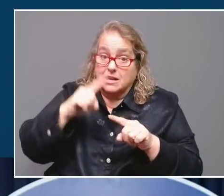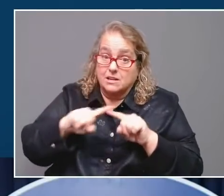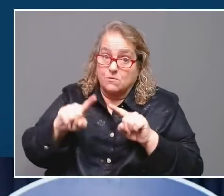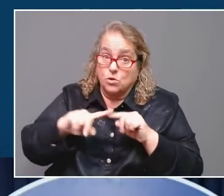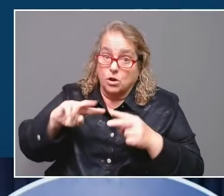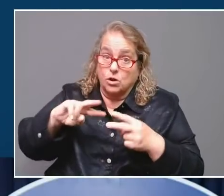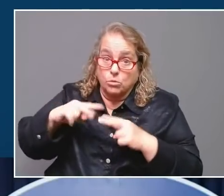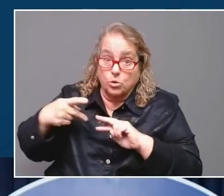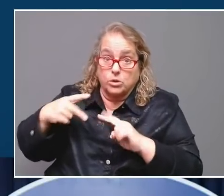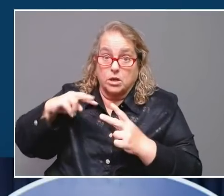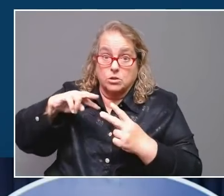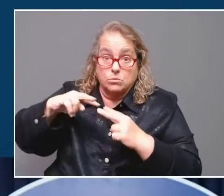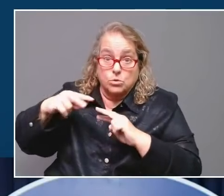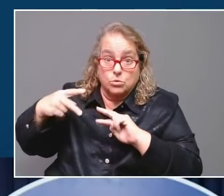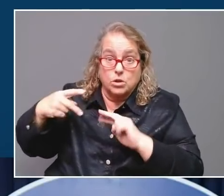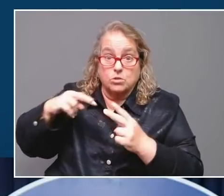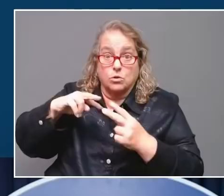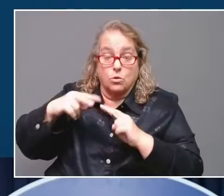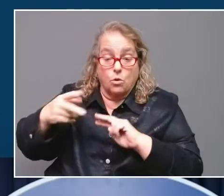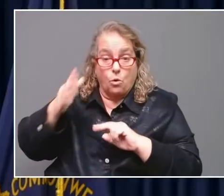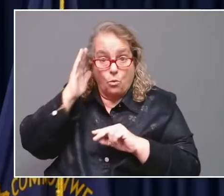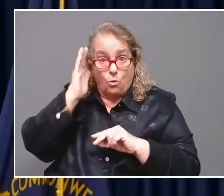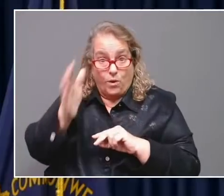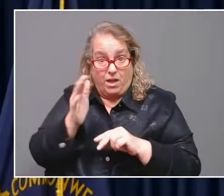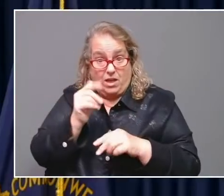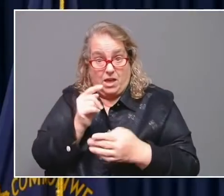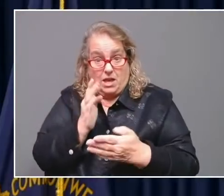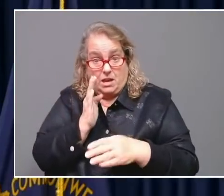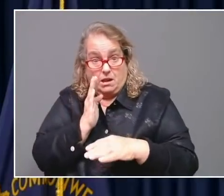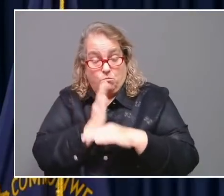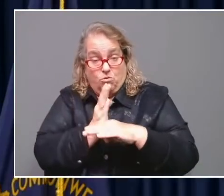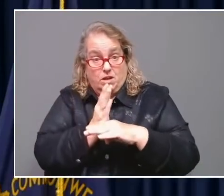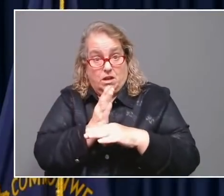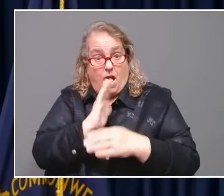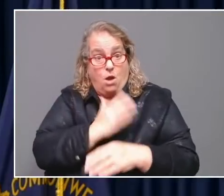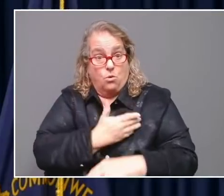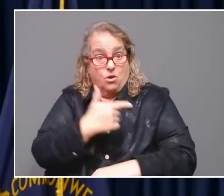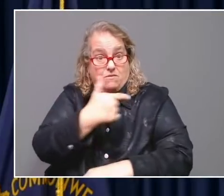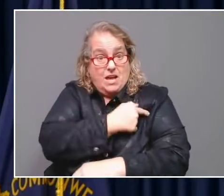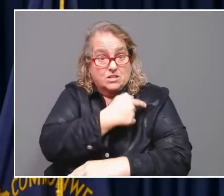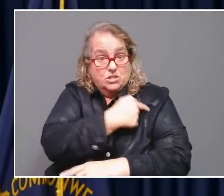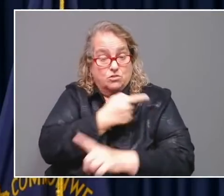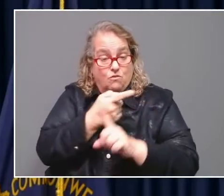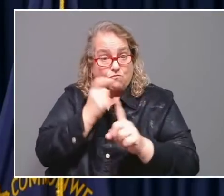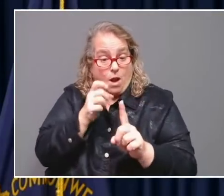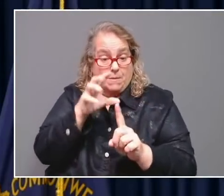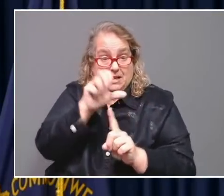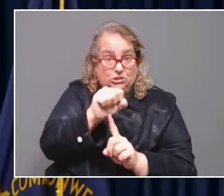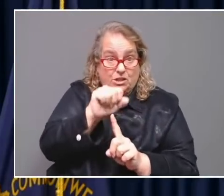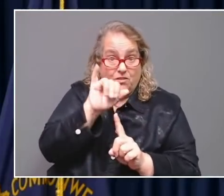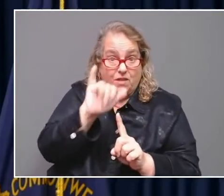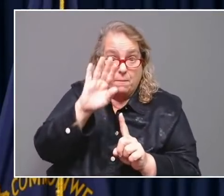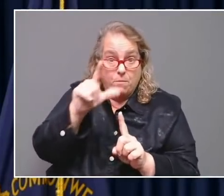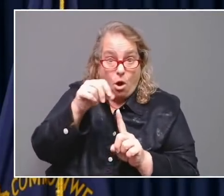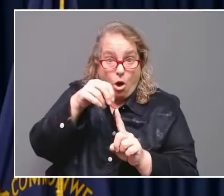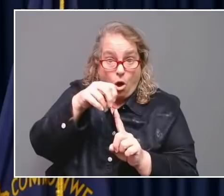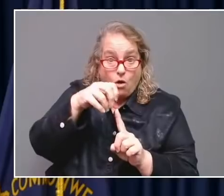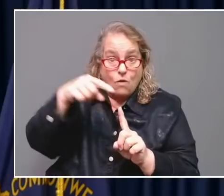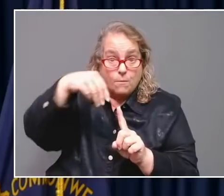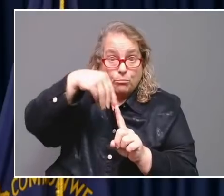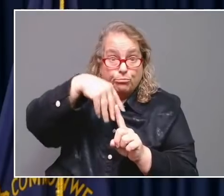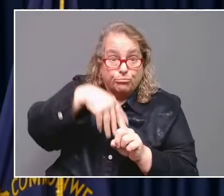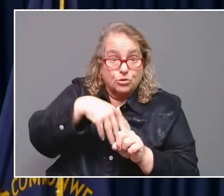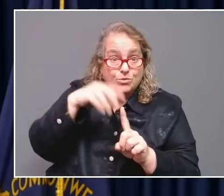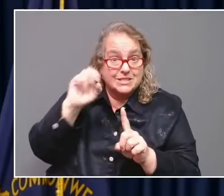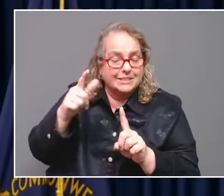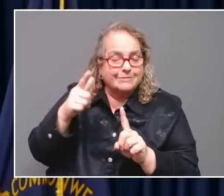impair somehow the protective value of either vaccinated immunity or natural immunity? And we don't know yet. Time will